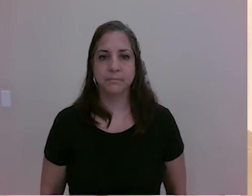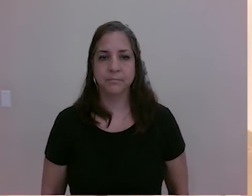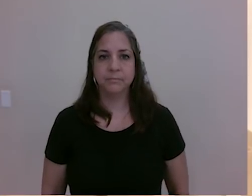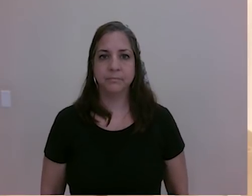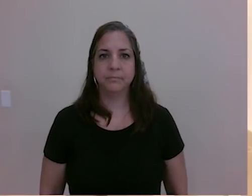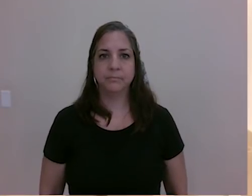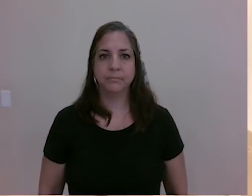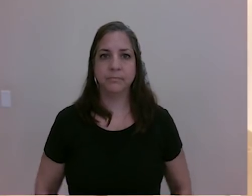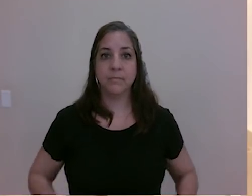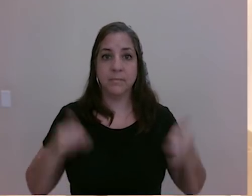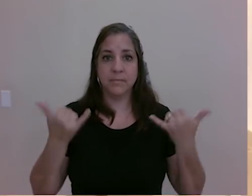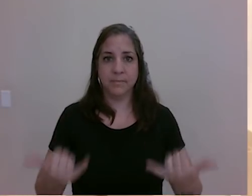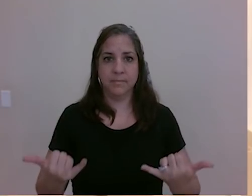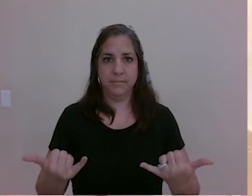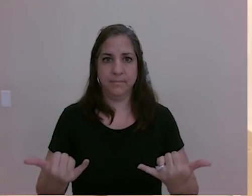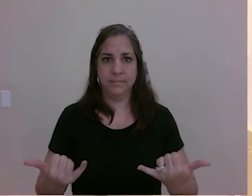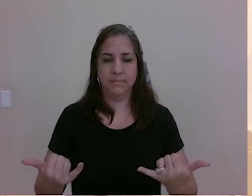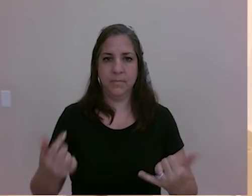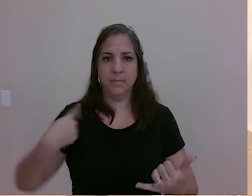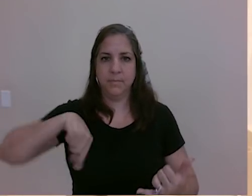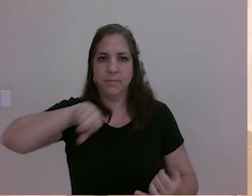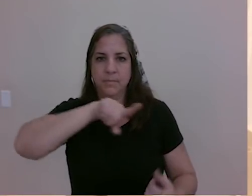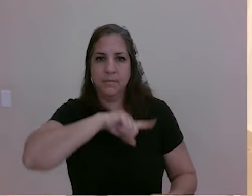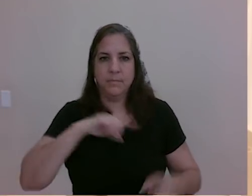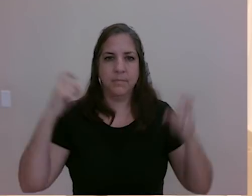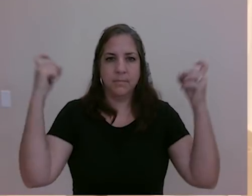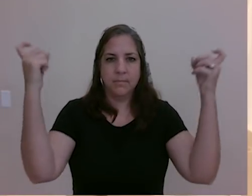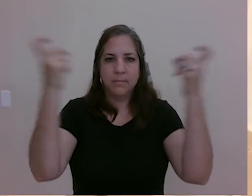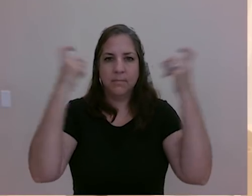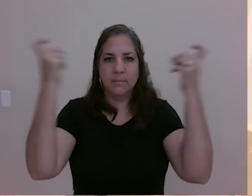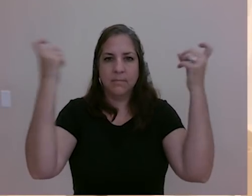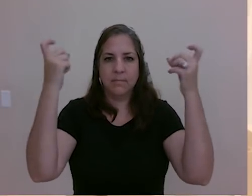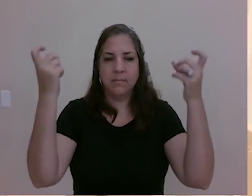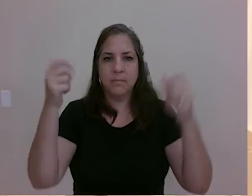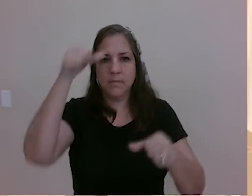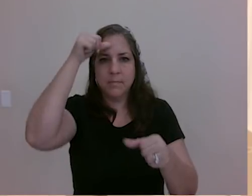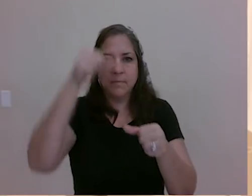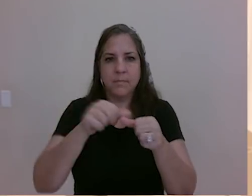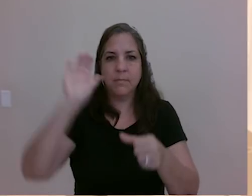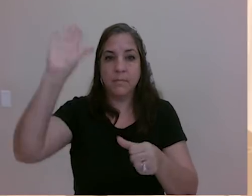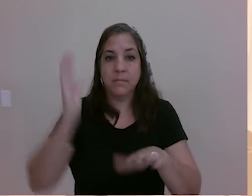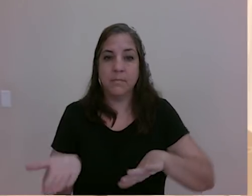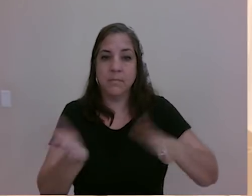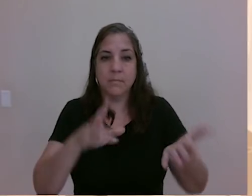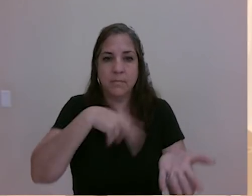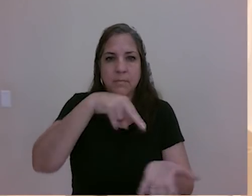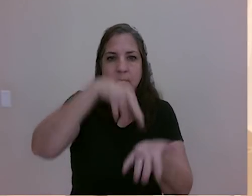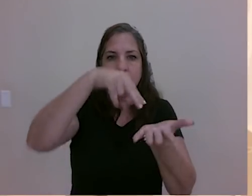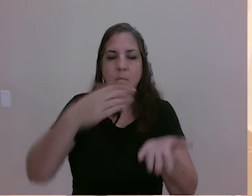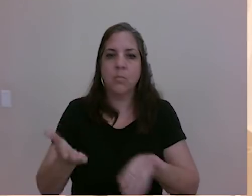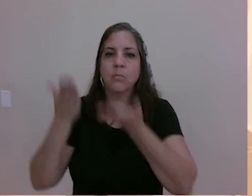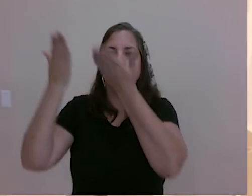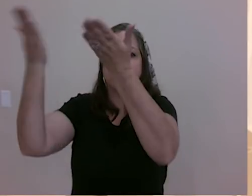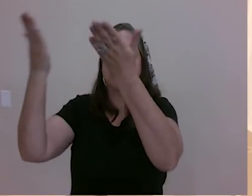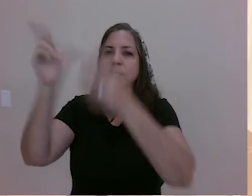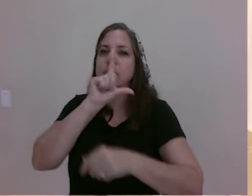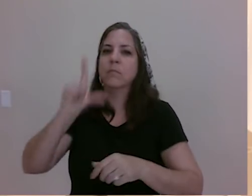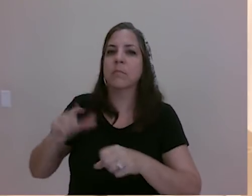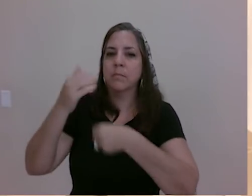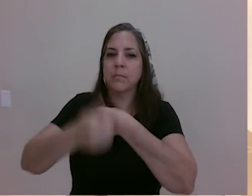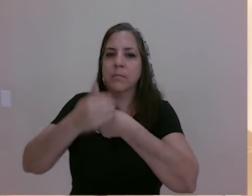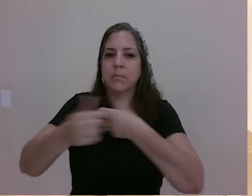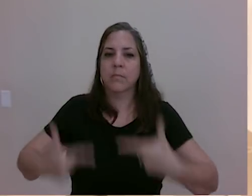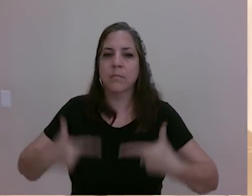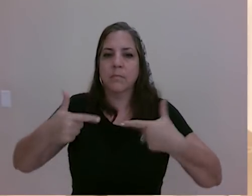Therefore, as we celebrate the memorial of his death and resurrection, we offer you, Lord, the bread of life and the chalice of